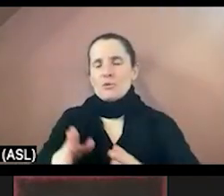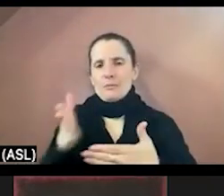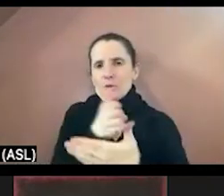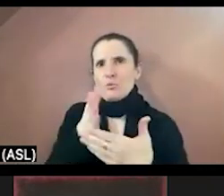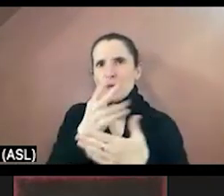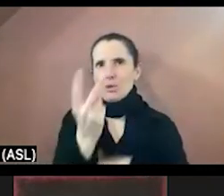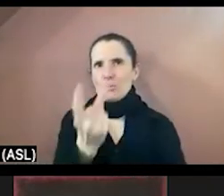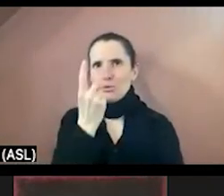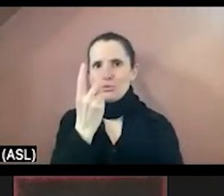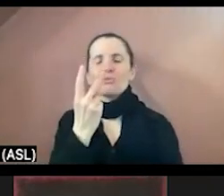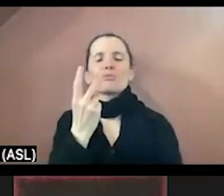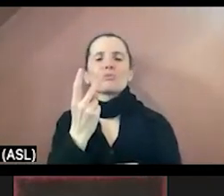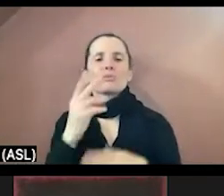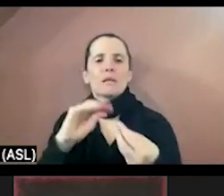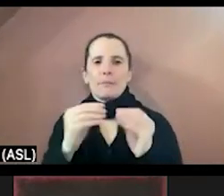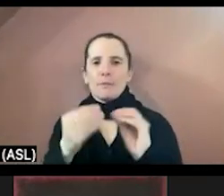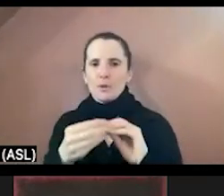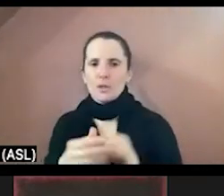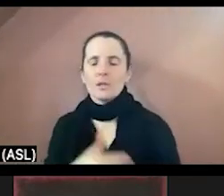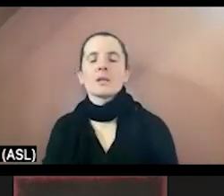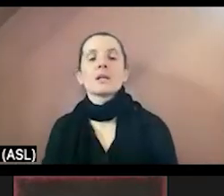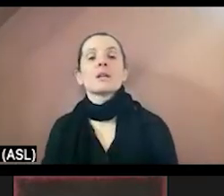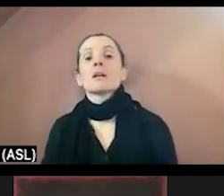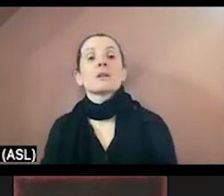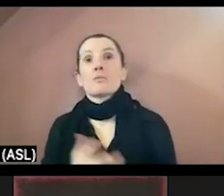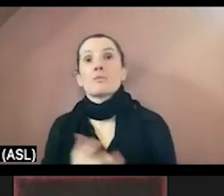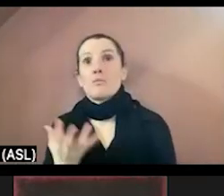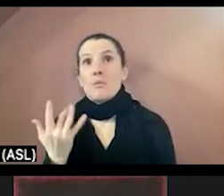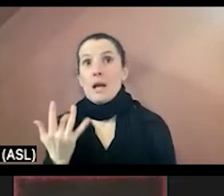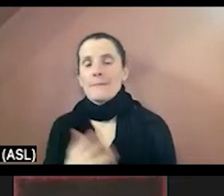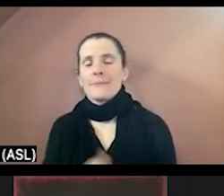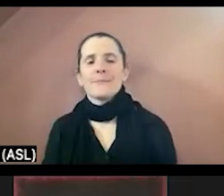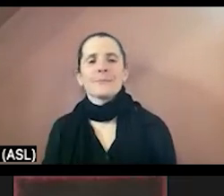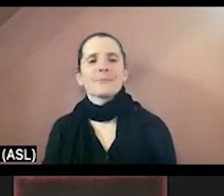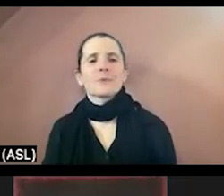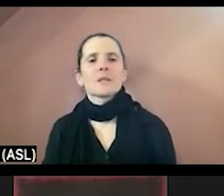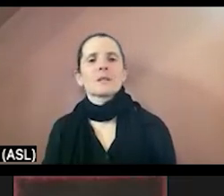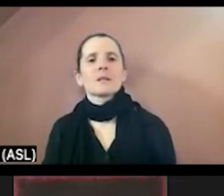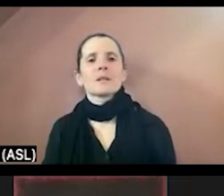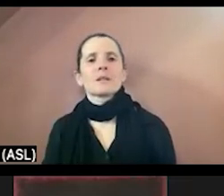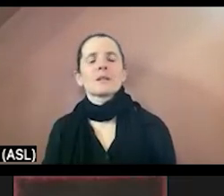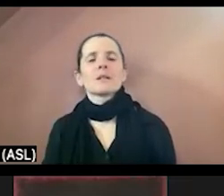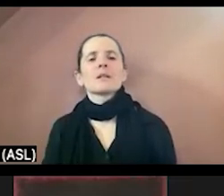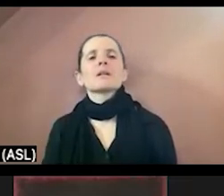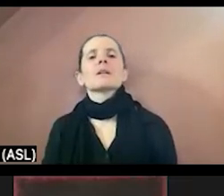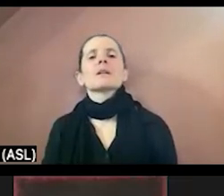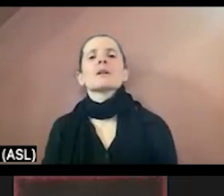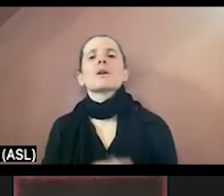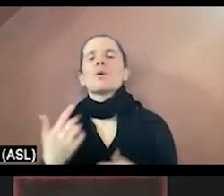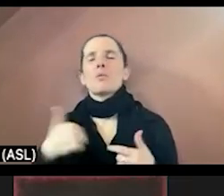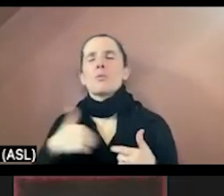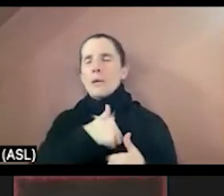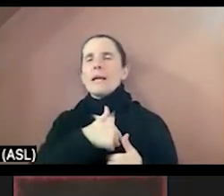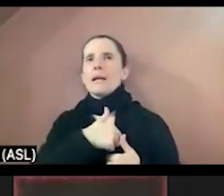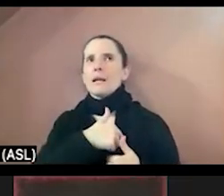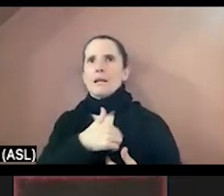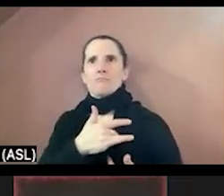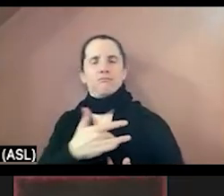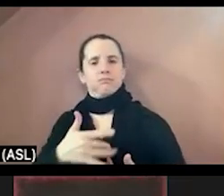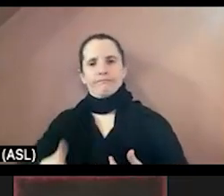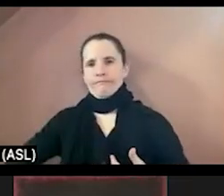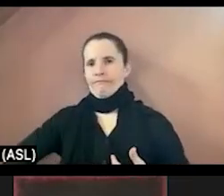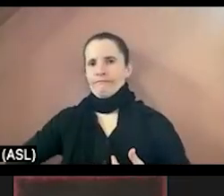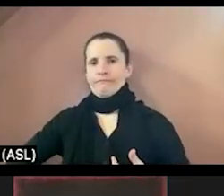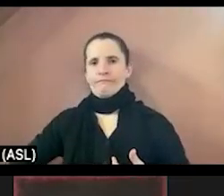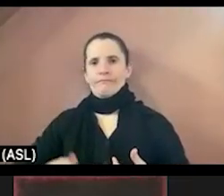This happens because mentally we operate an algorithm created by Nicholas Saunderson. The previous algorithm